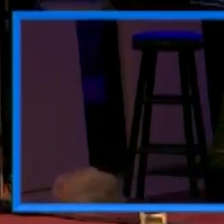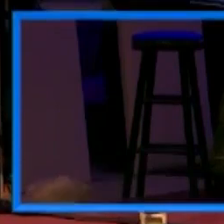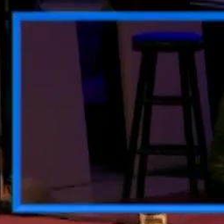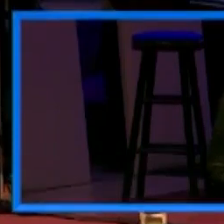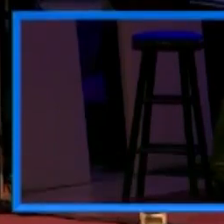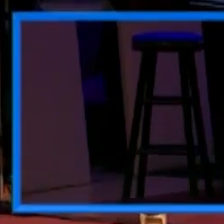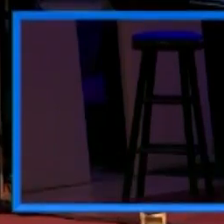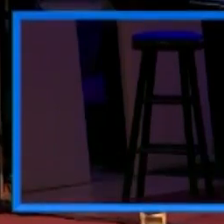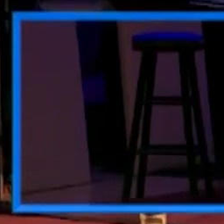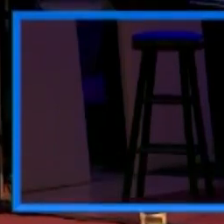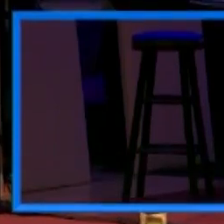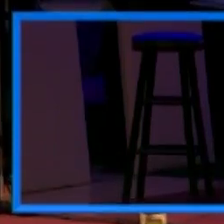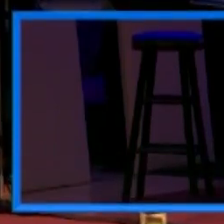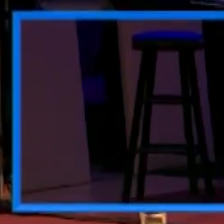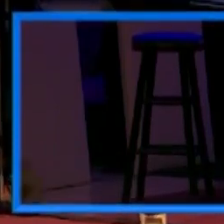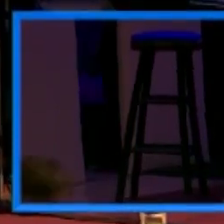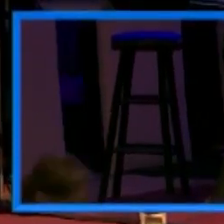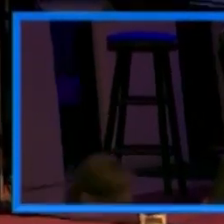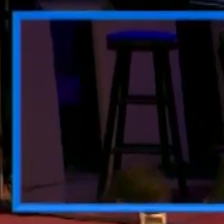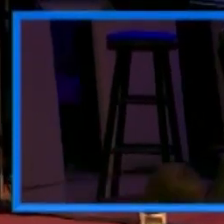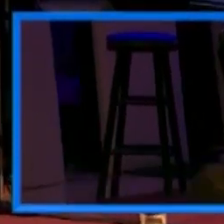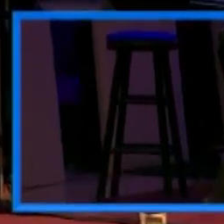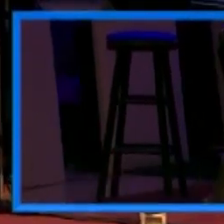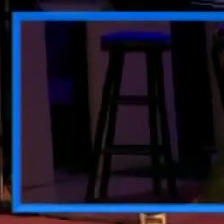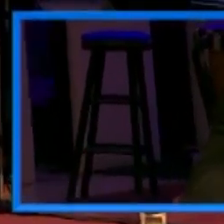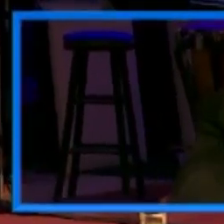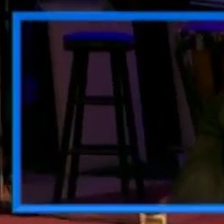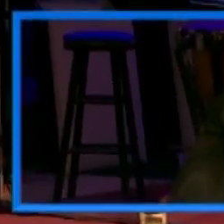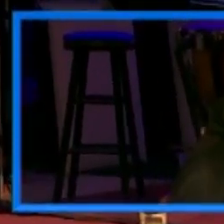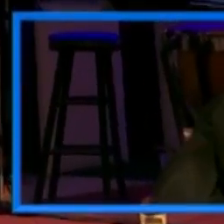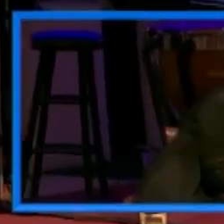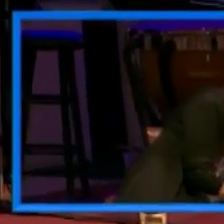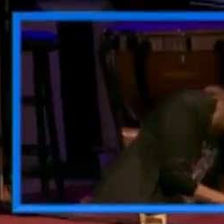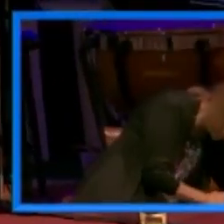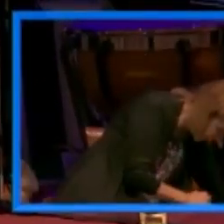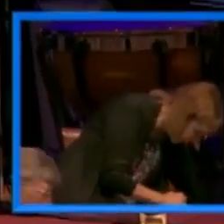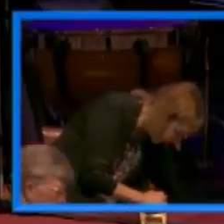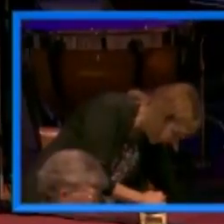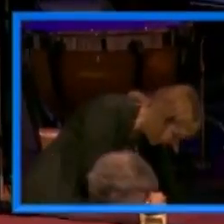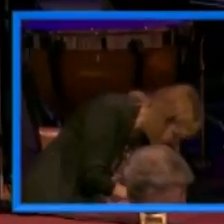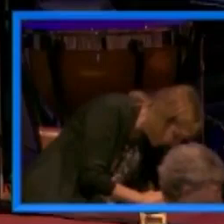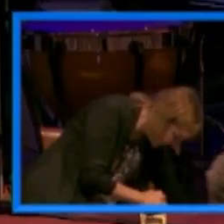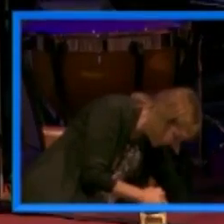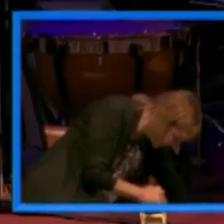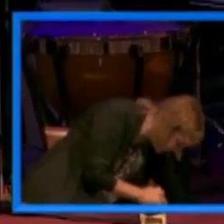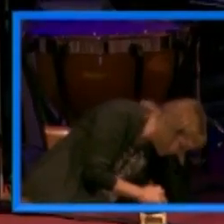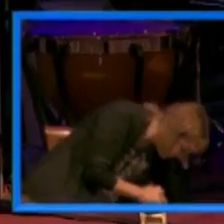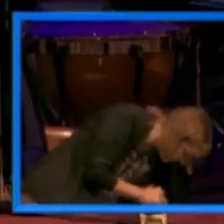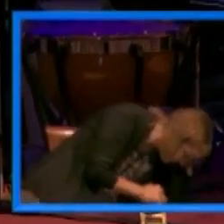have such joy in leading us. Can you help me thank our choir and those who lead us each week? Man,